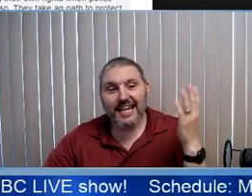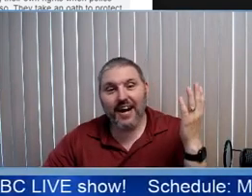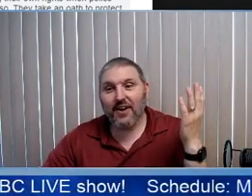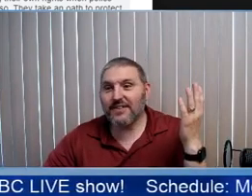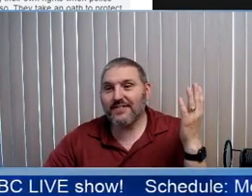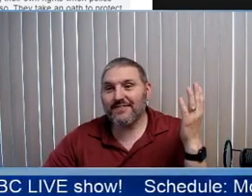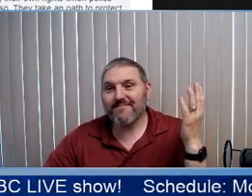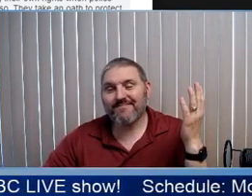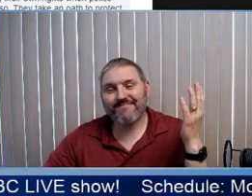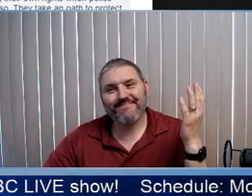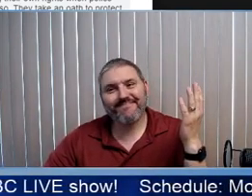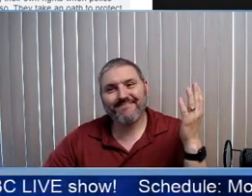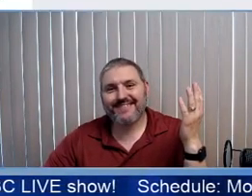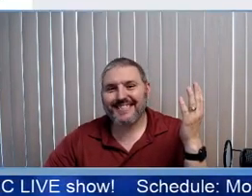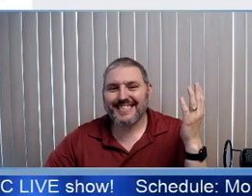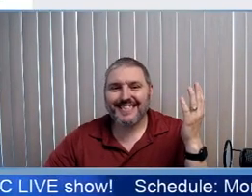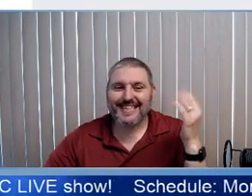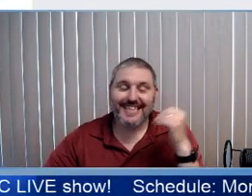Now,